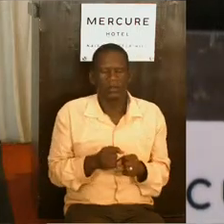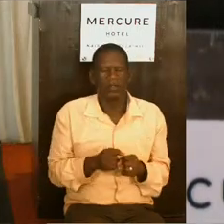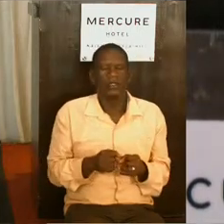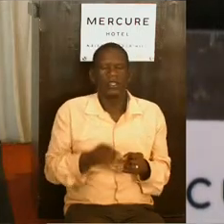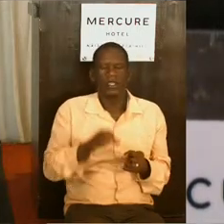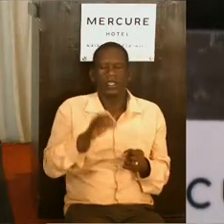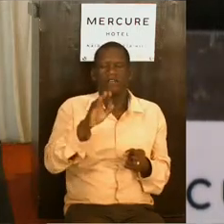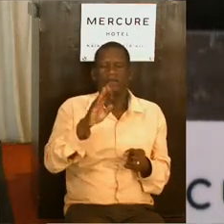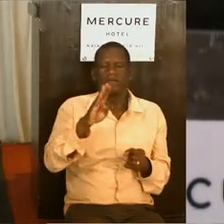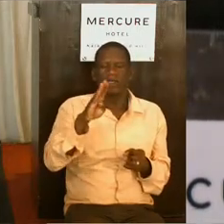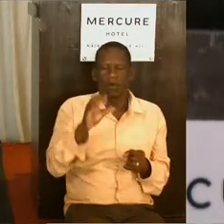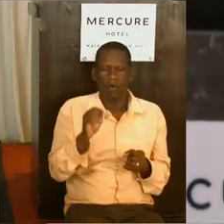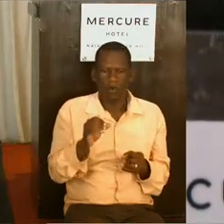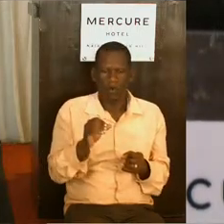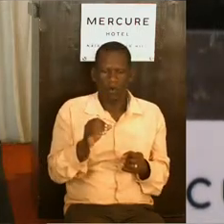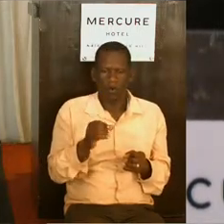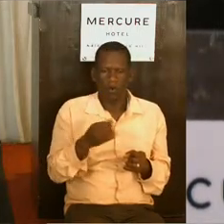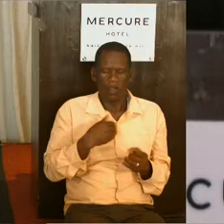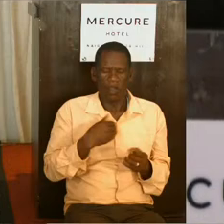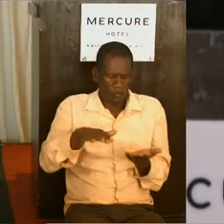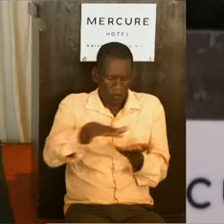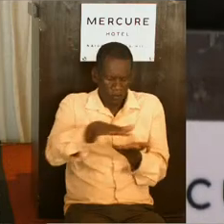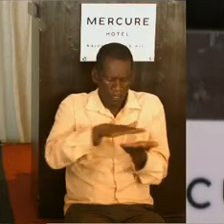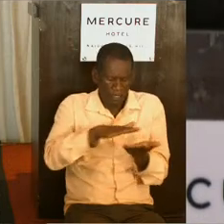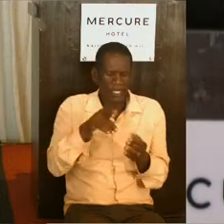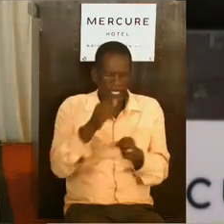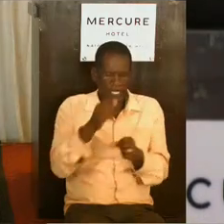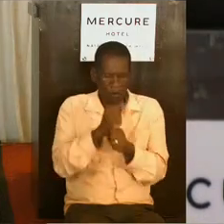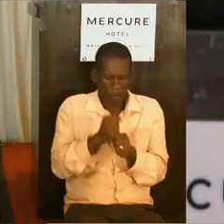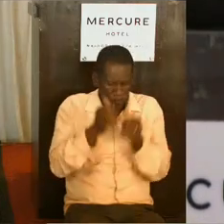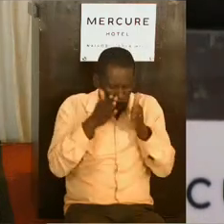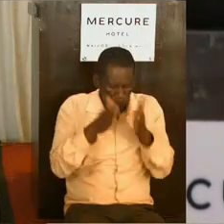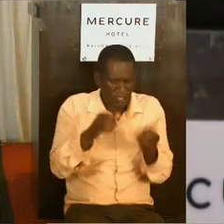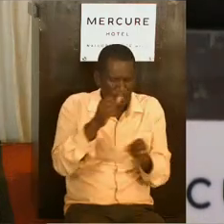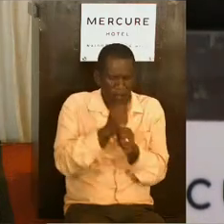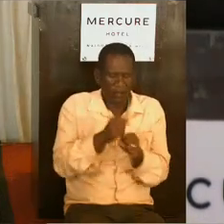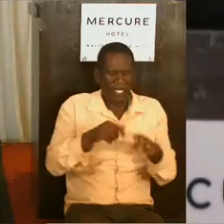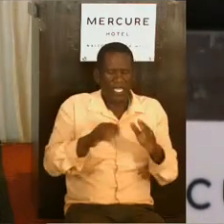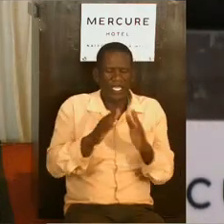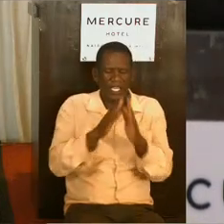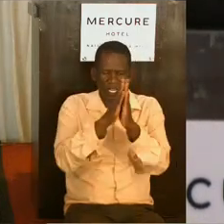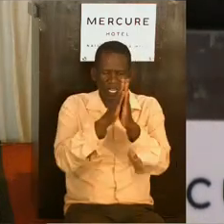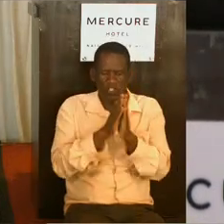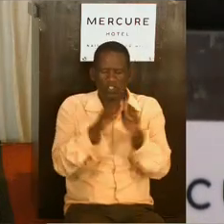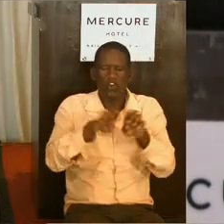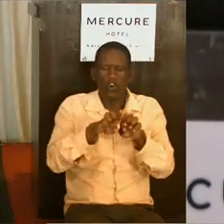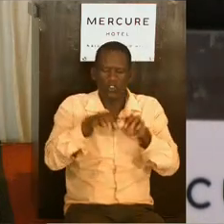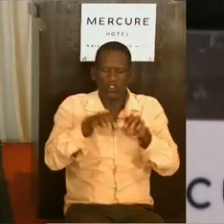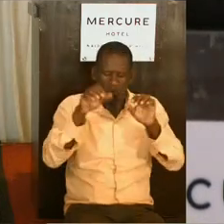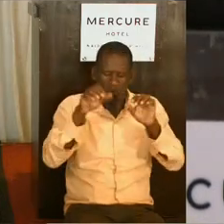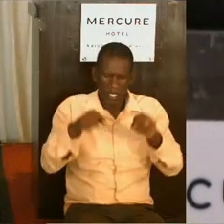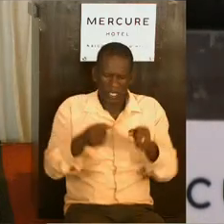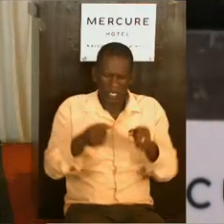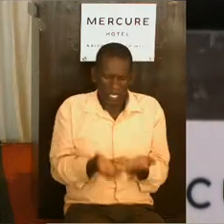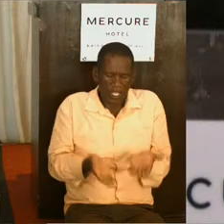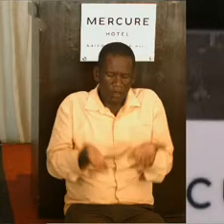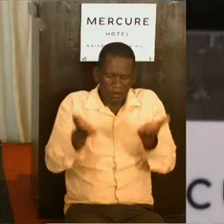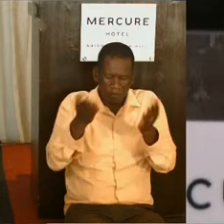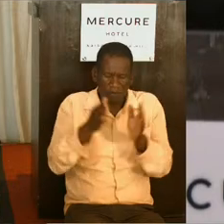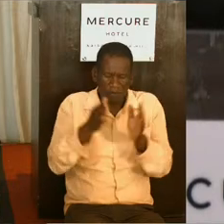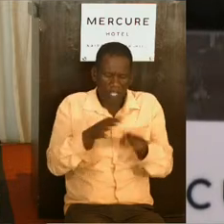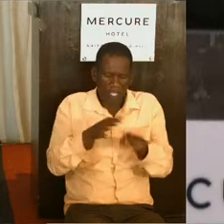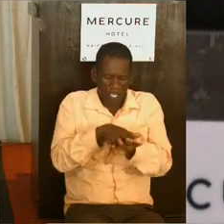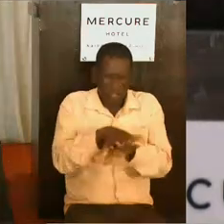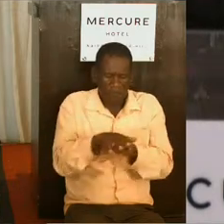the fbu's ability to grow their work in the legion also can also the enhance and